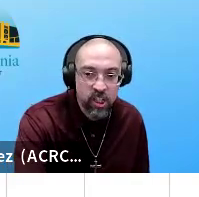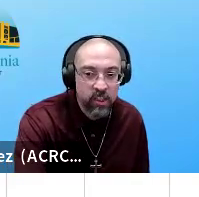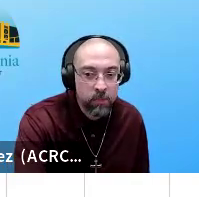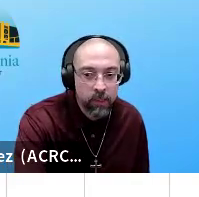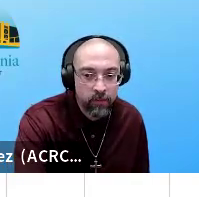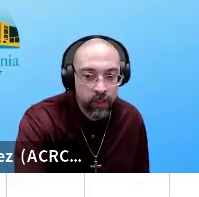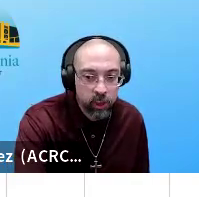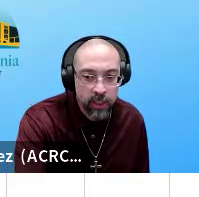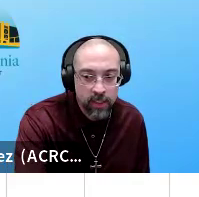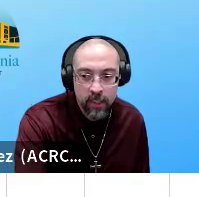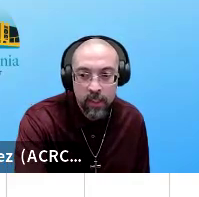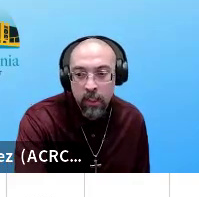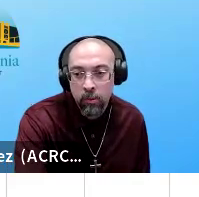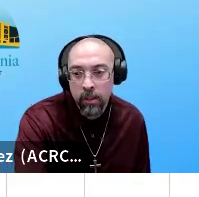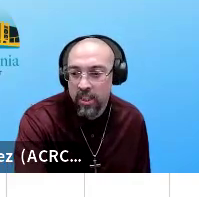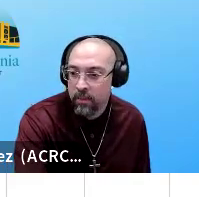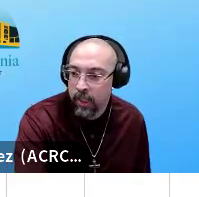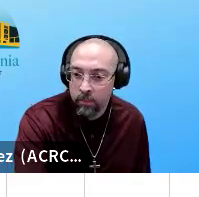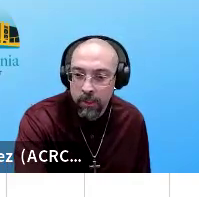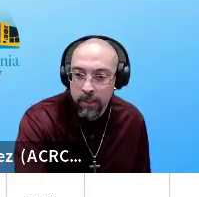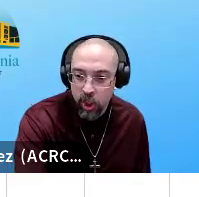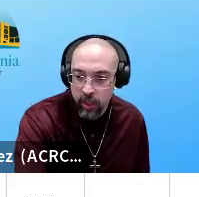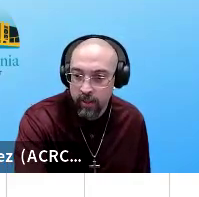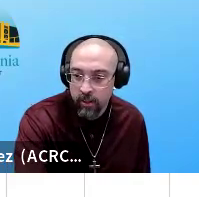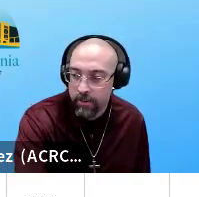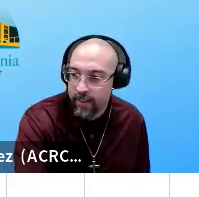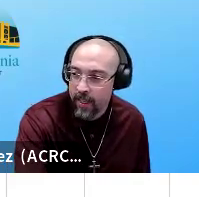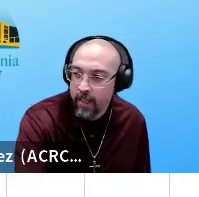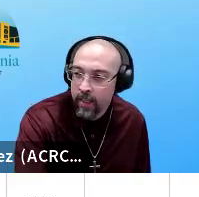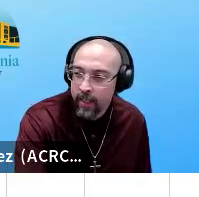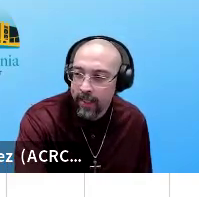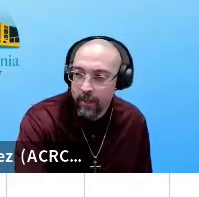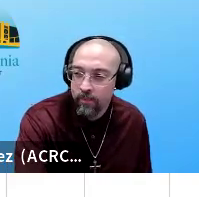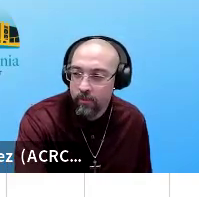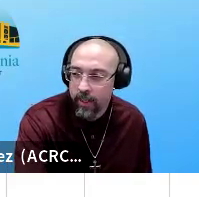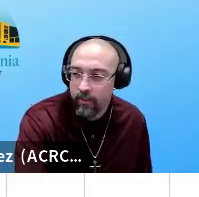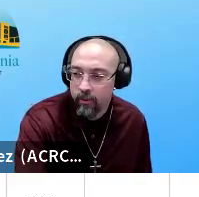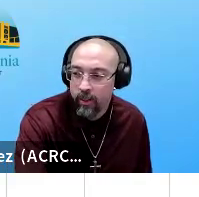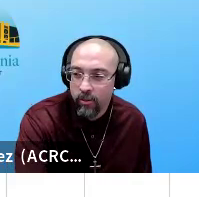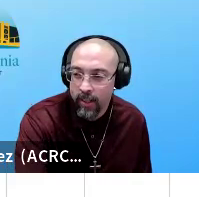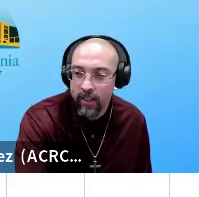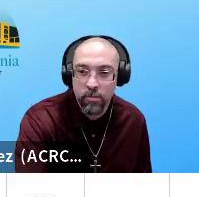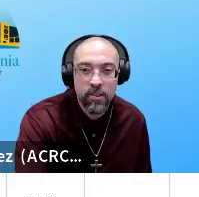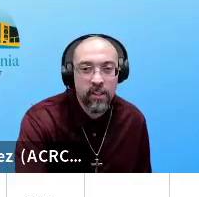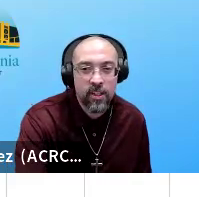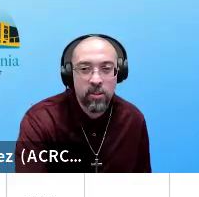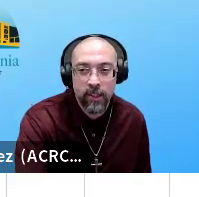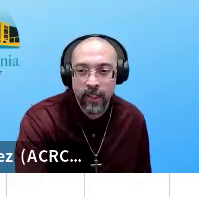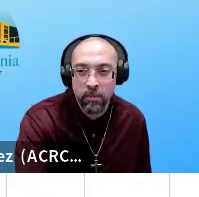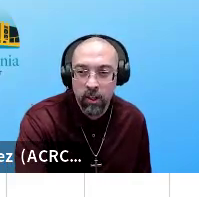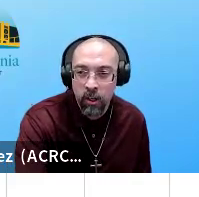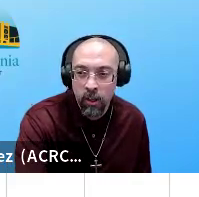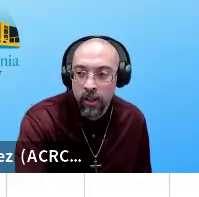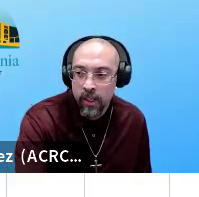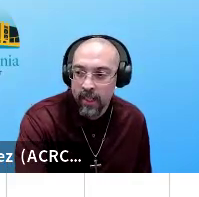my team, Jacob Miller and Raven Johnson. We're going to be teaming up with Sharon Kaprinsky. We've created this presentation